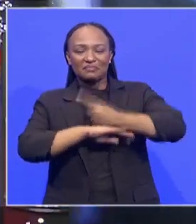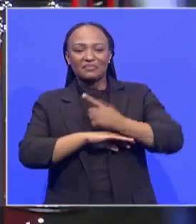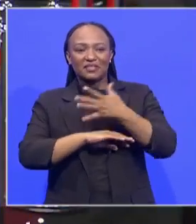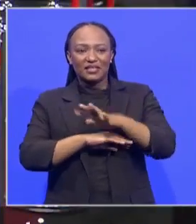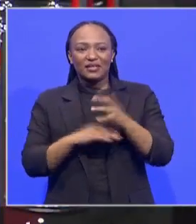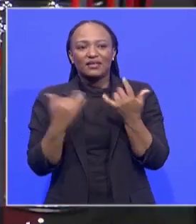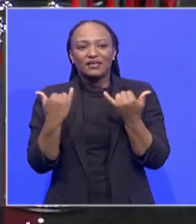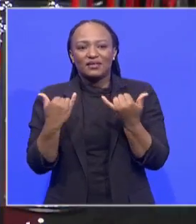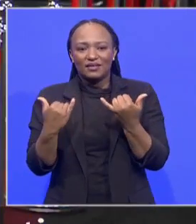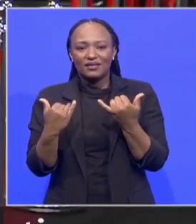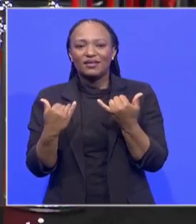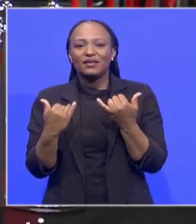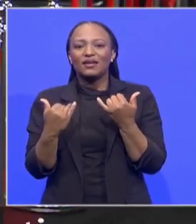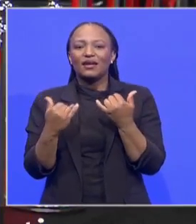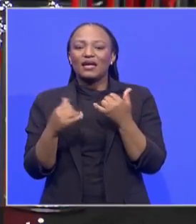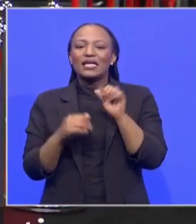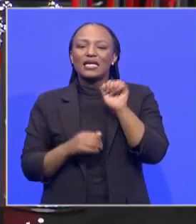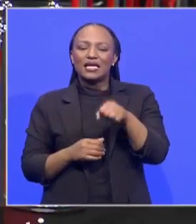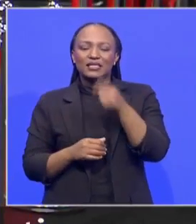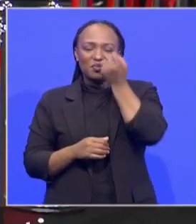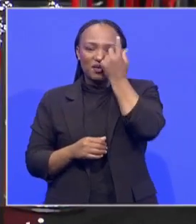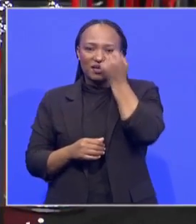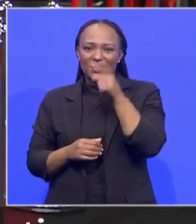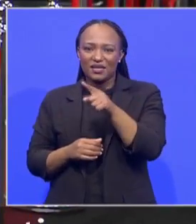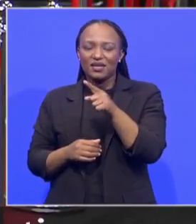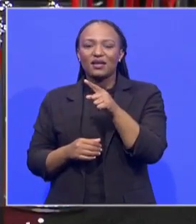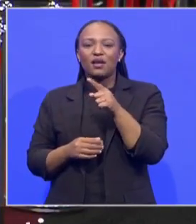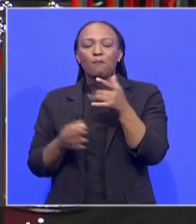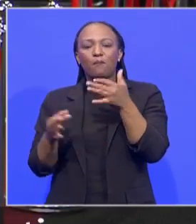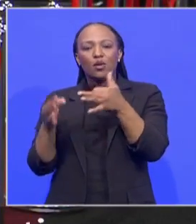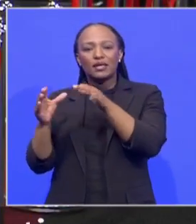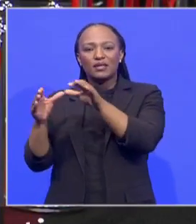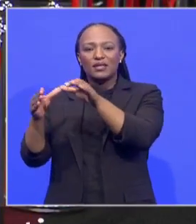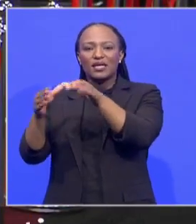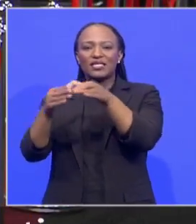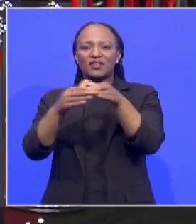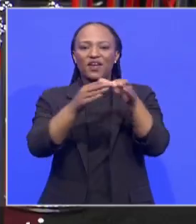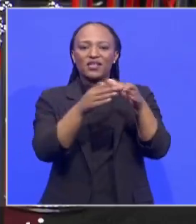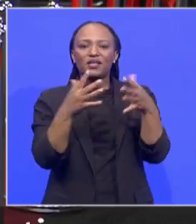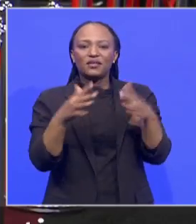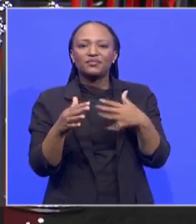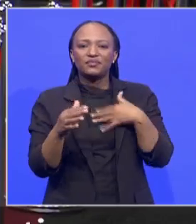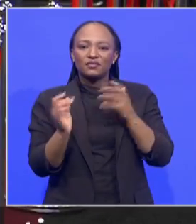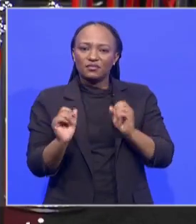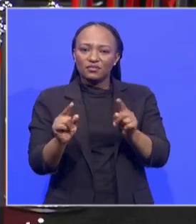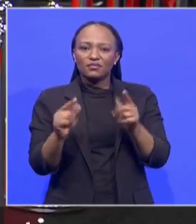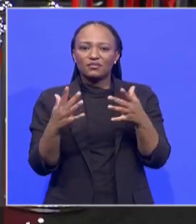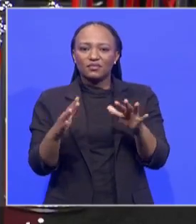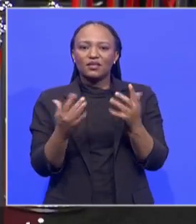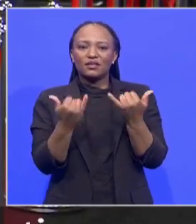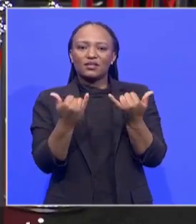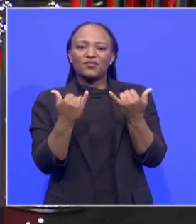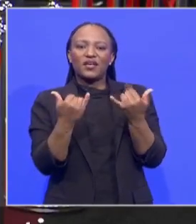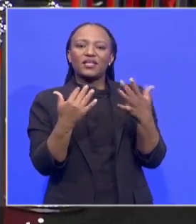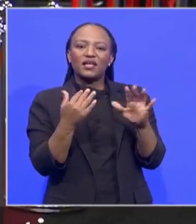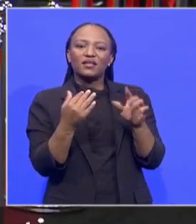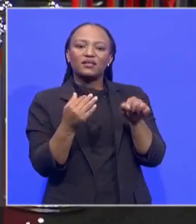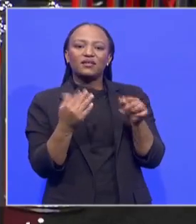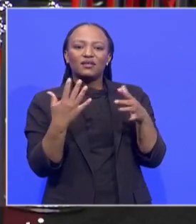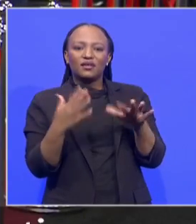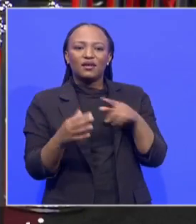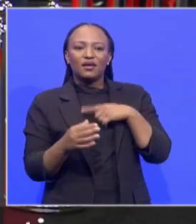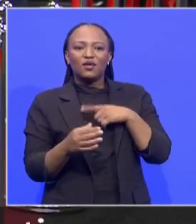course, we do understand that political parties also do have an opportunity to actually raise their objections with